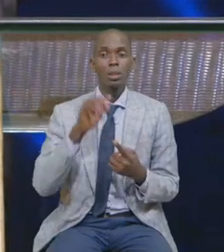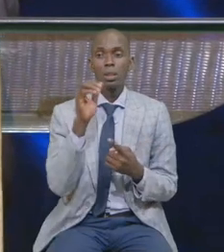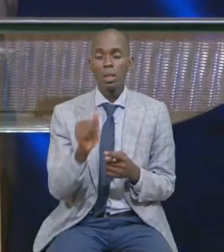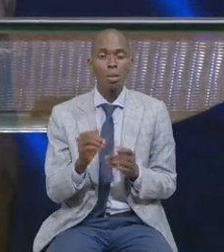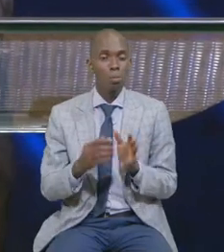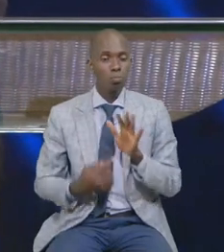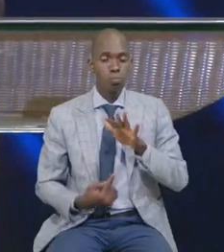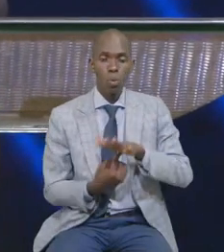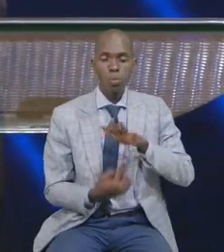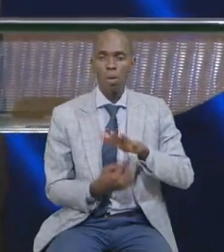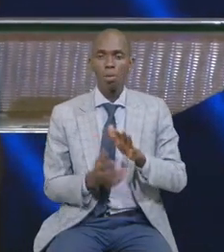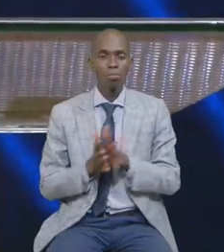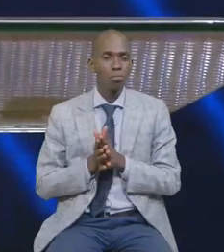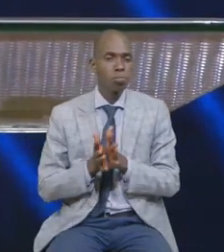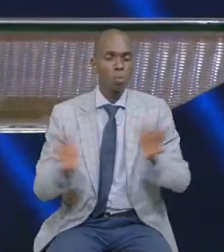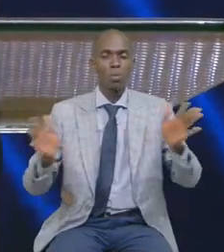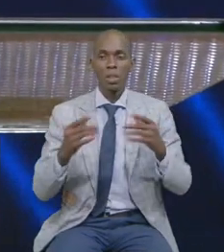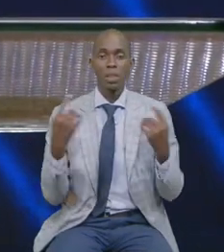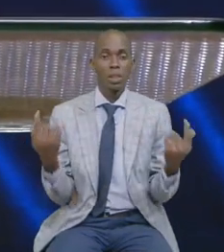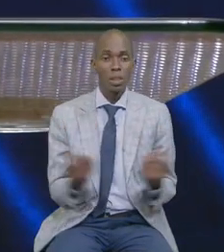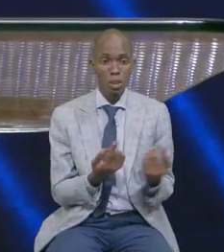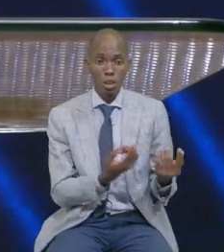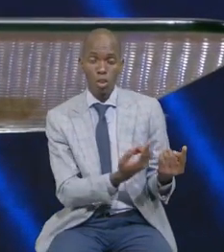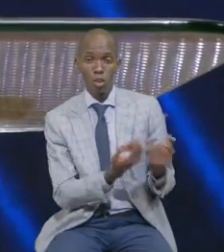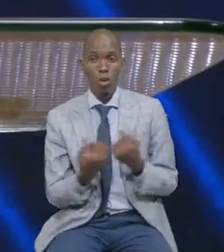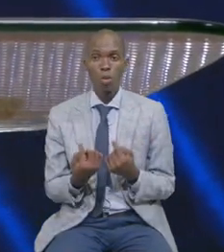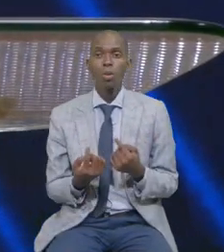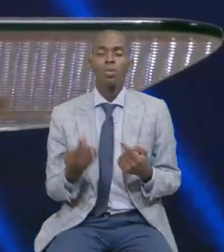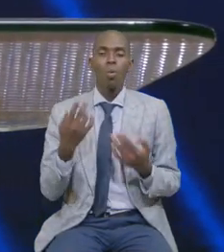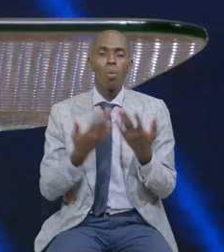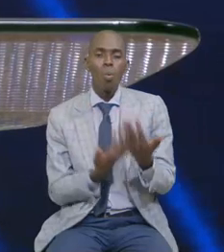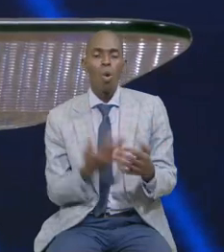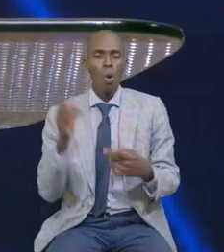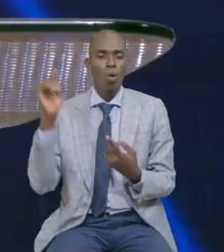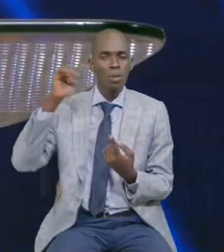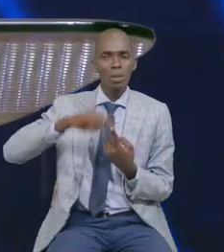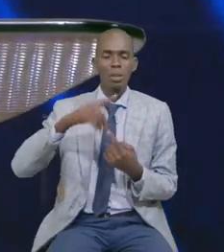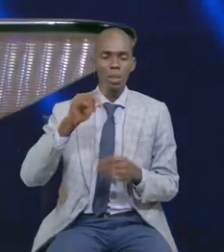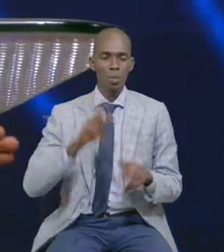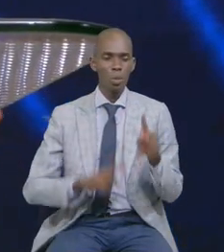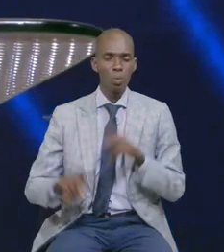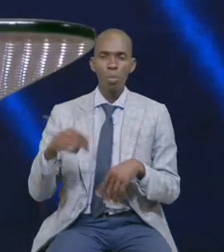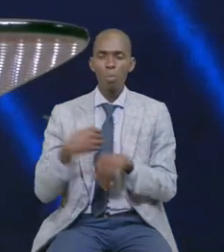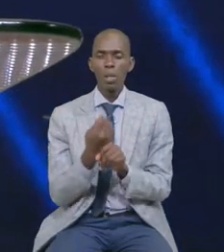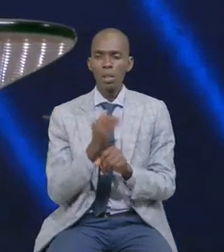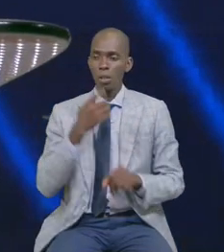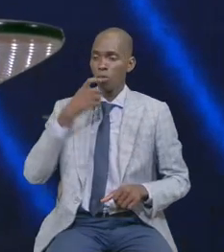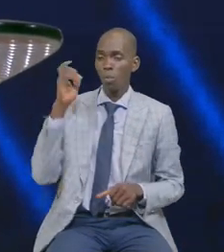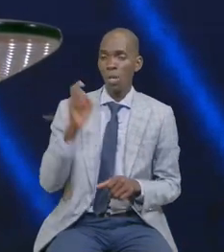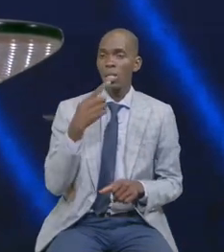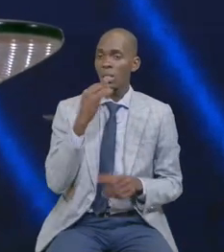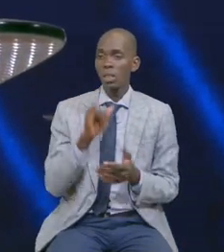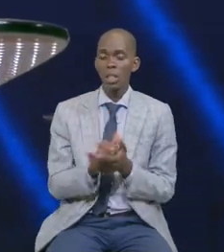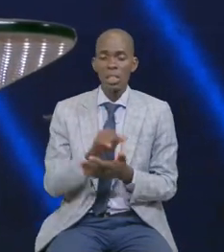oldest way we wait until the people of the world make an edit and they say this is